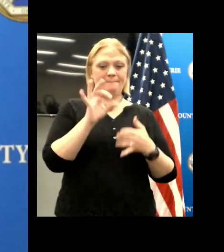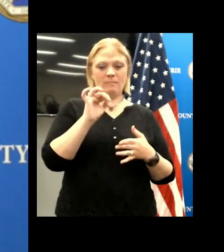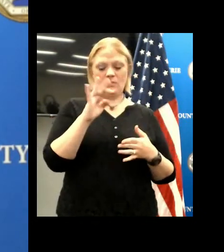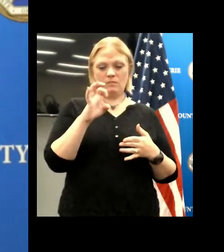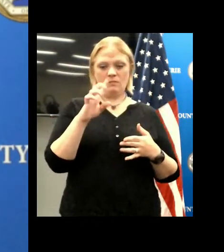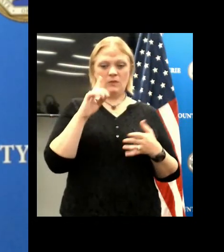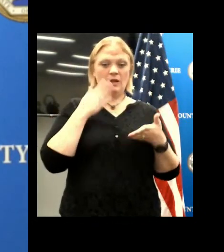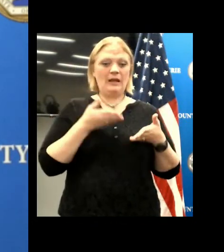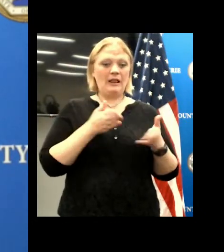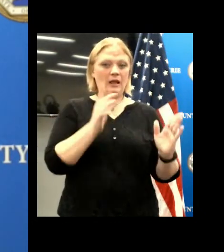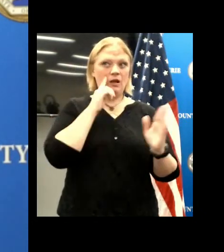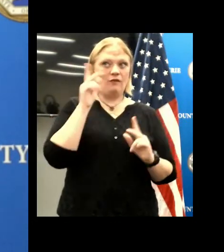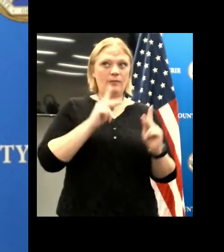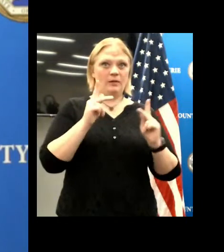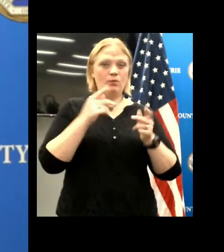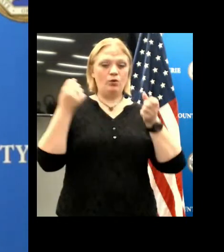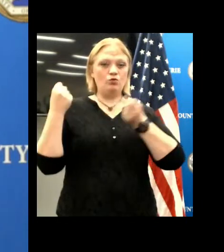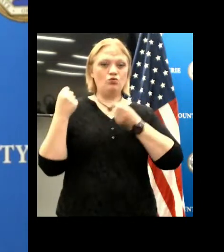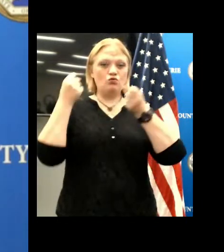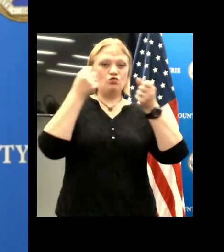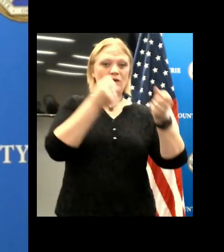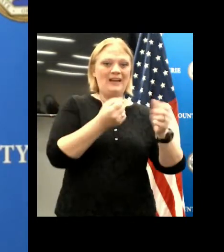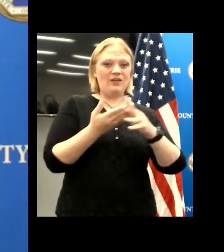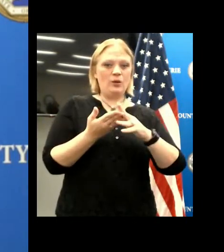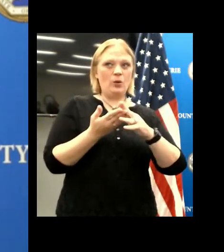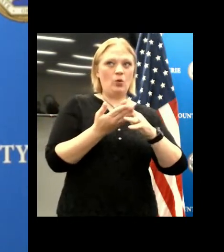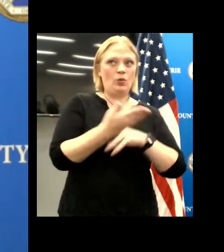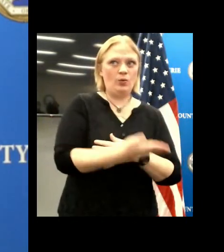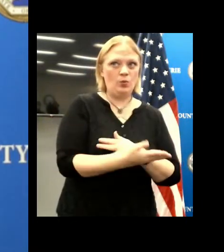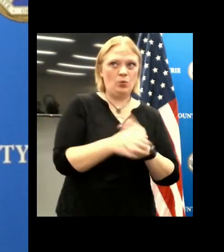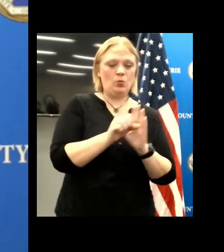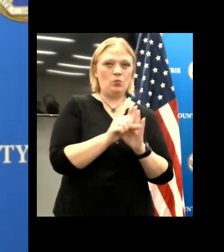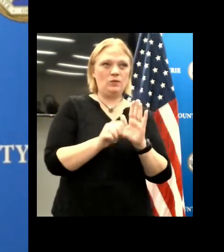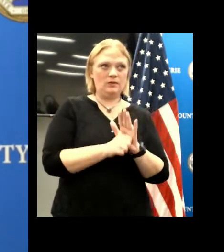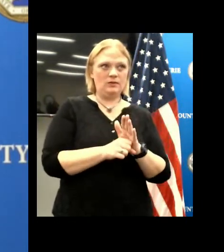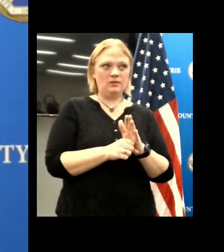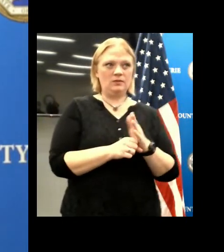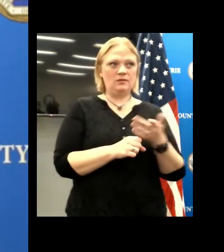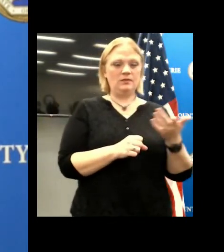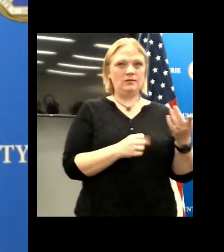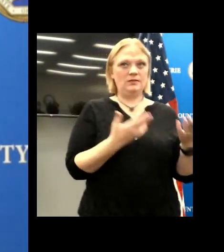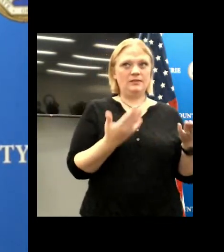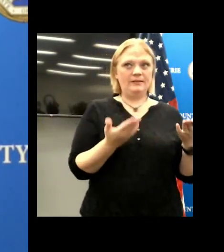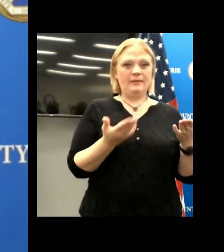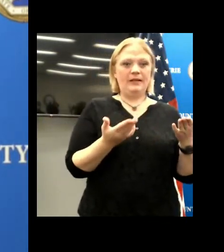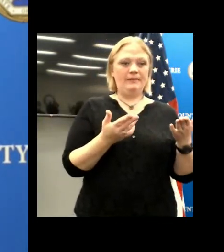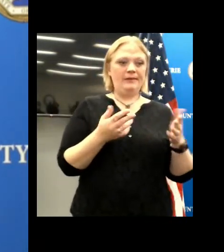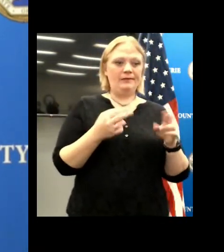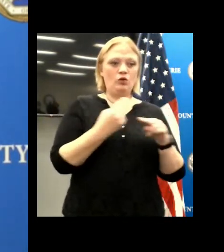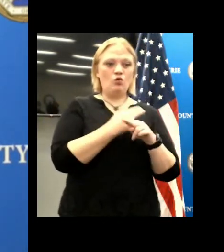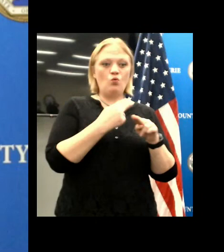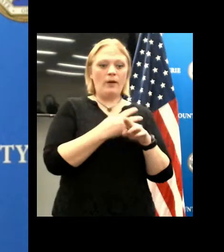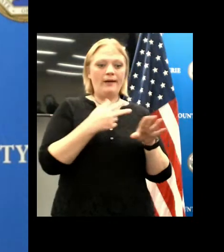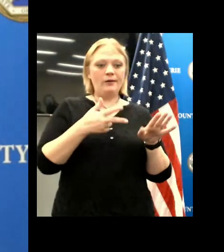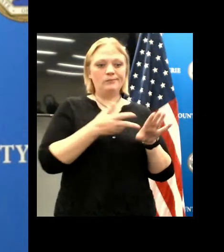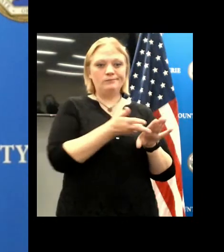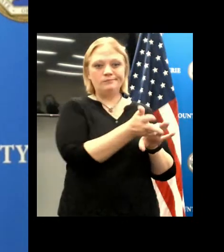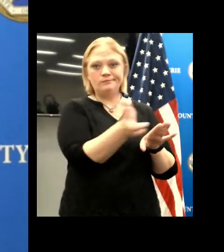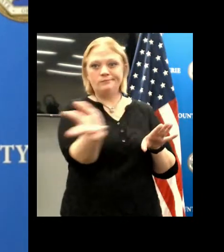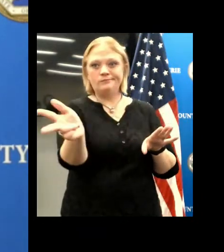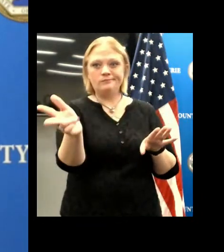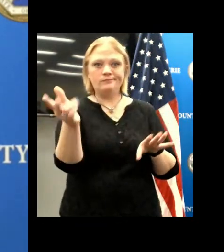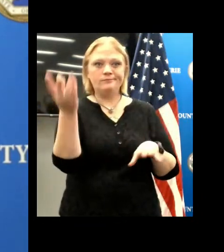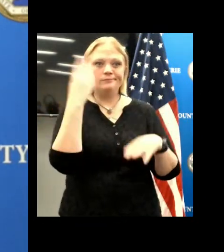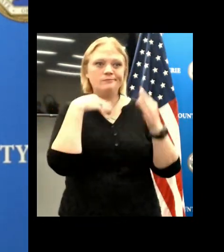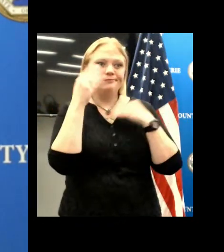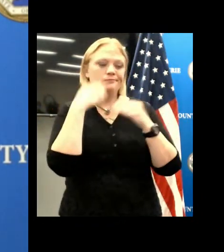for people driving through states of high risk and maybe just getting off the throughway for to get